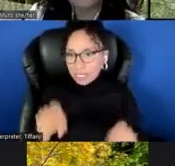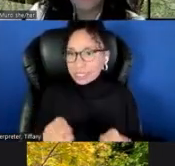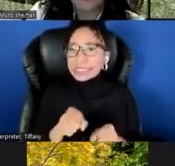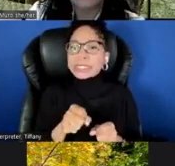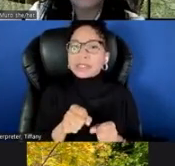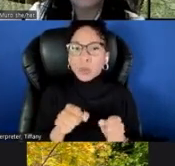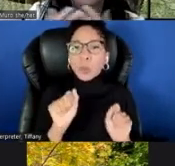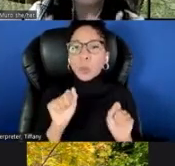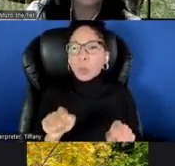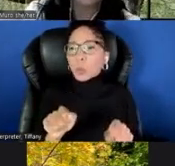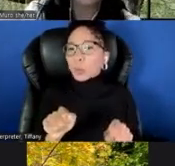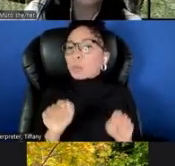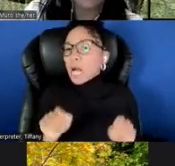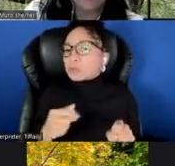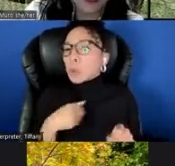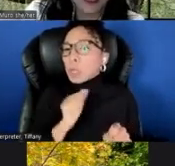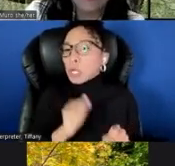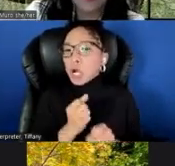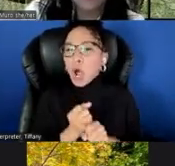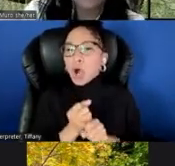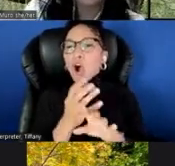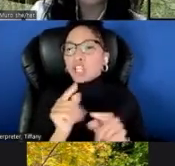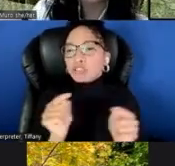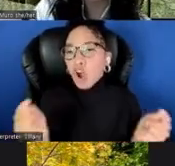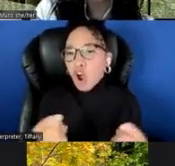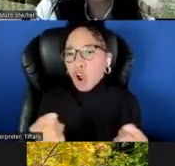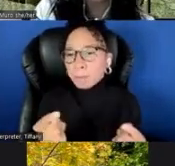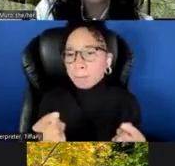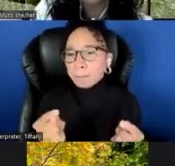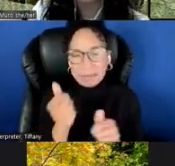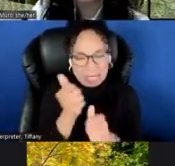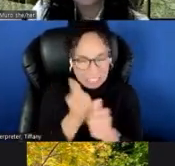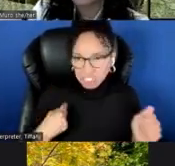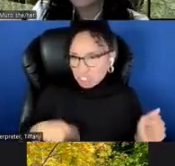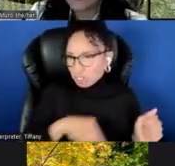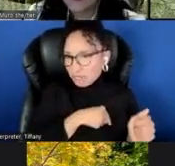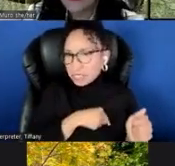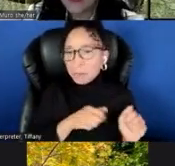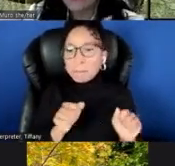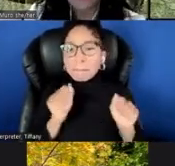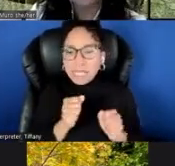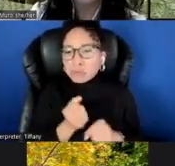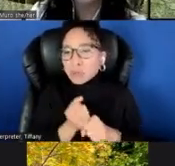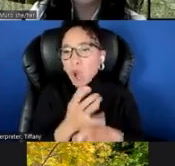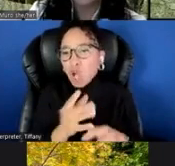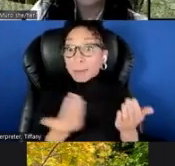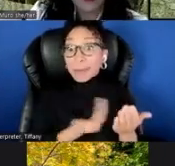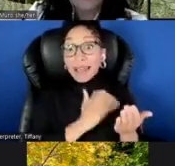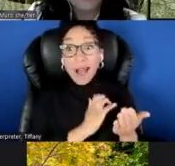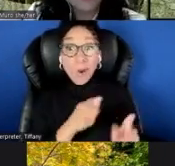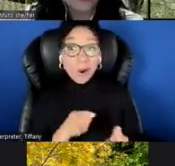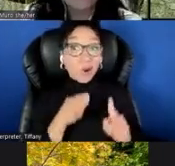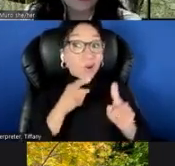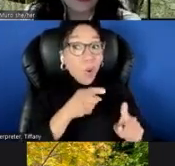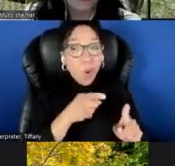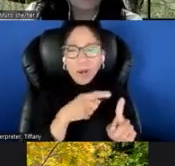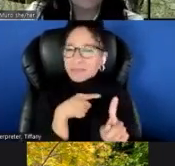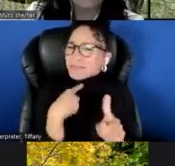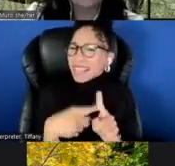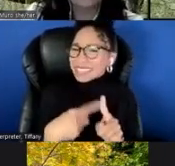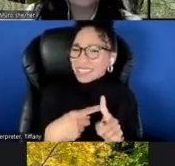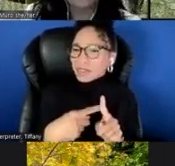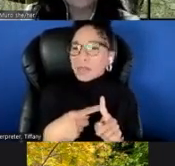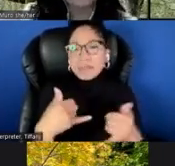We all have the ability to cause harm. And our intentions might be positive, and yet that still can